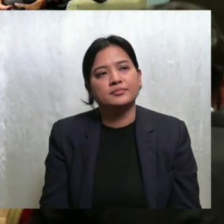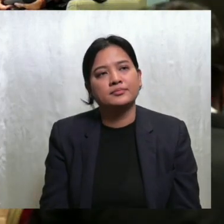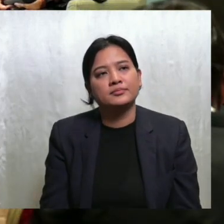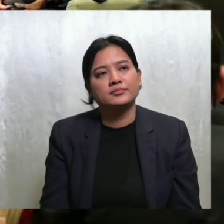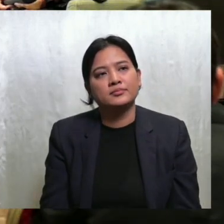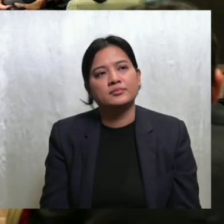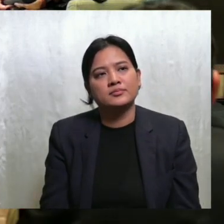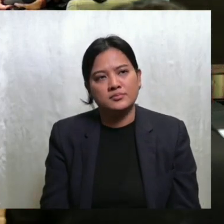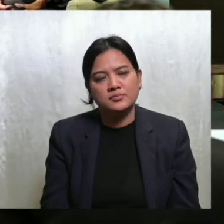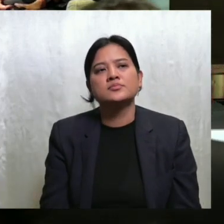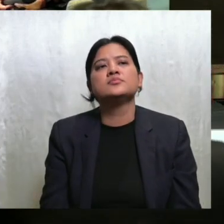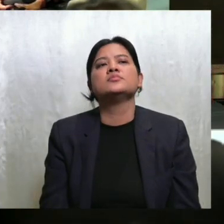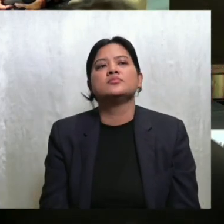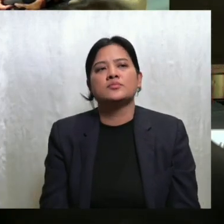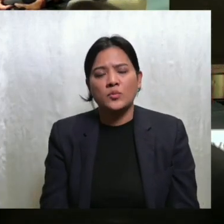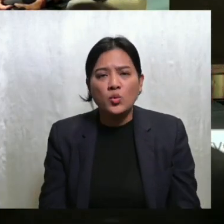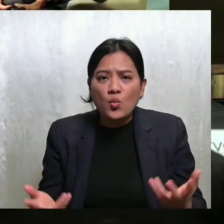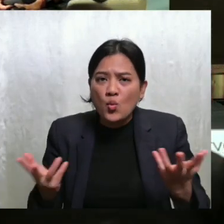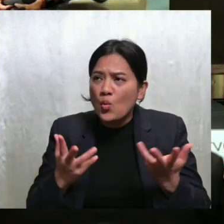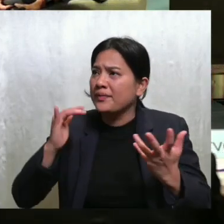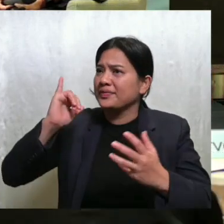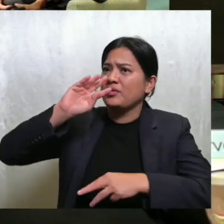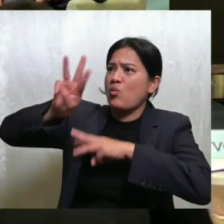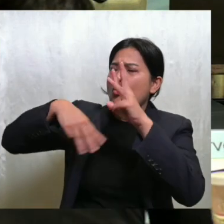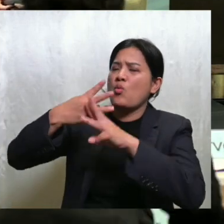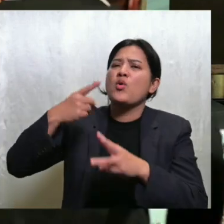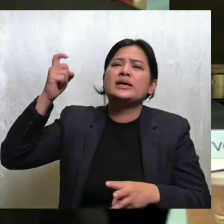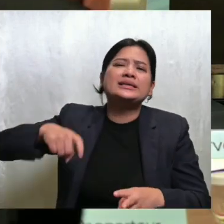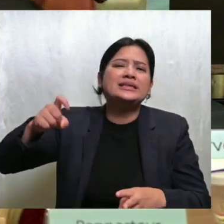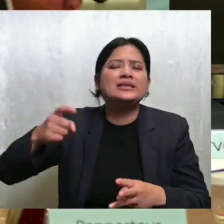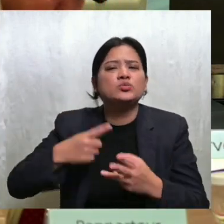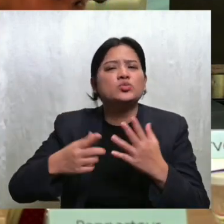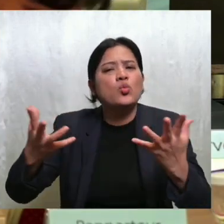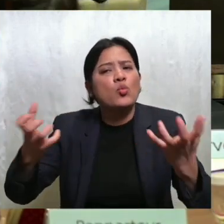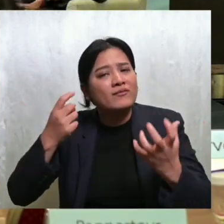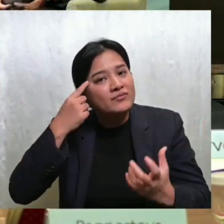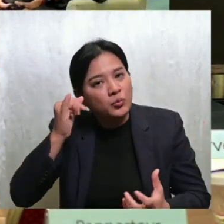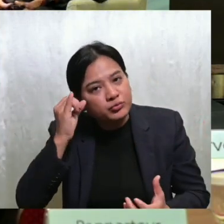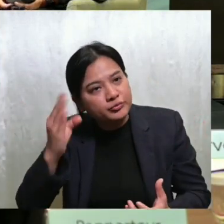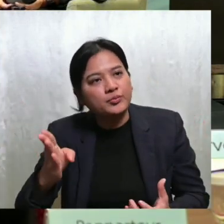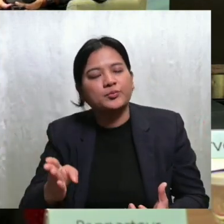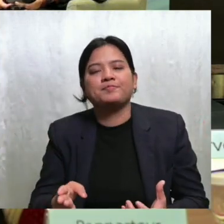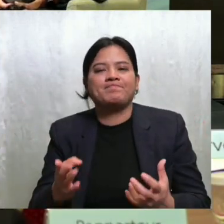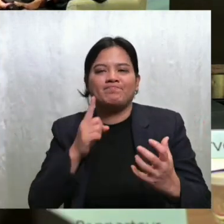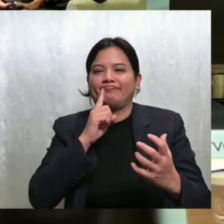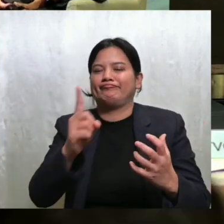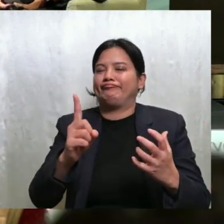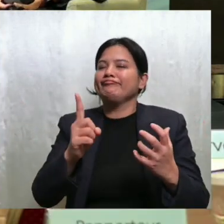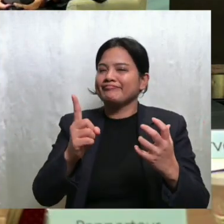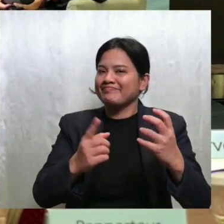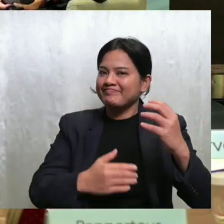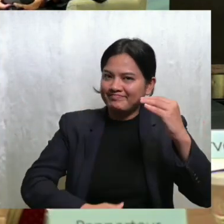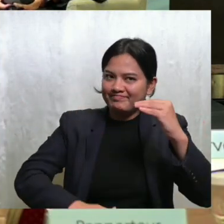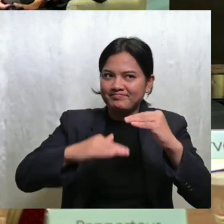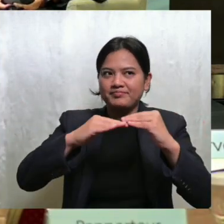So to really bridge those gaps, I think there are different things we can learn from each participant. And I'll put the full disclaimer that, I work at